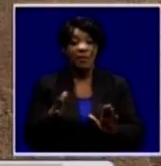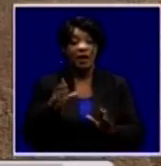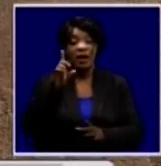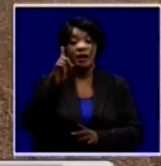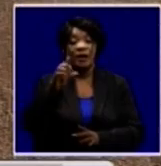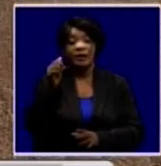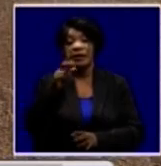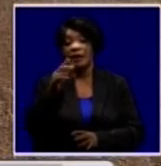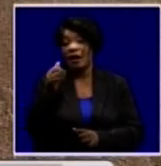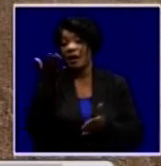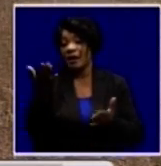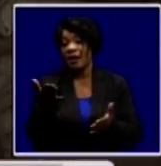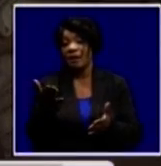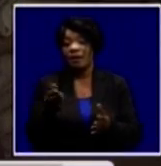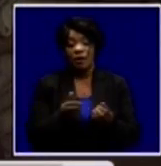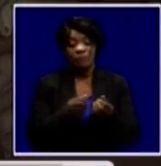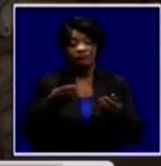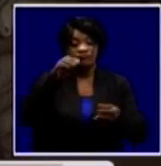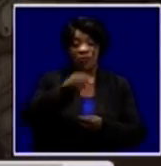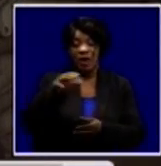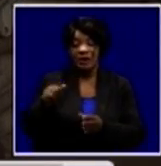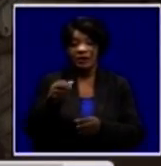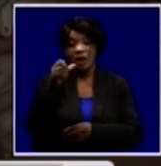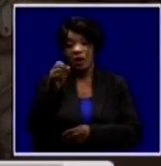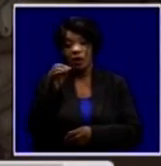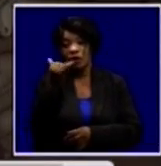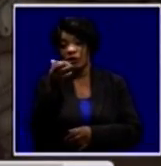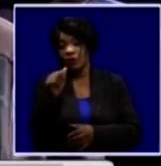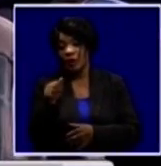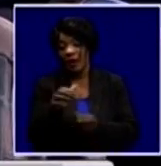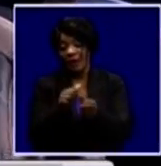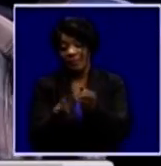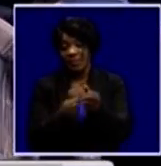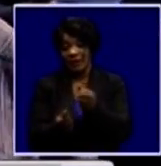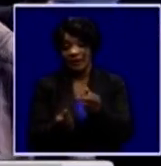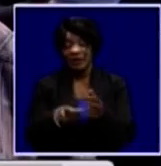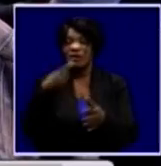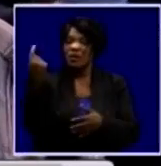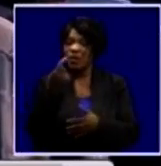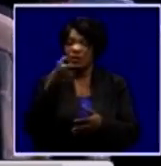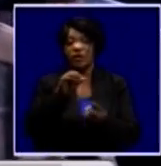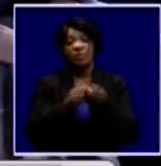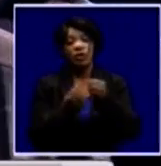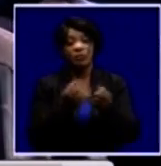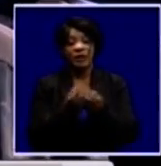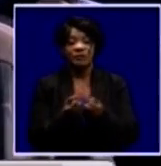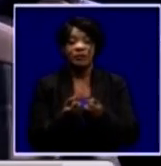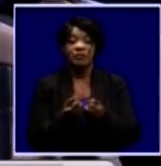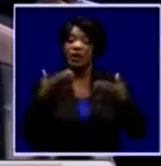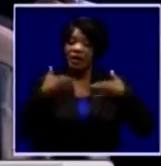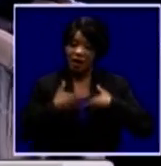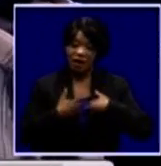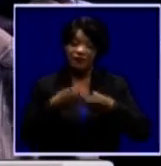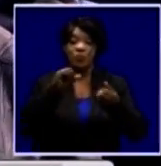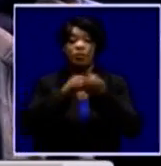wheat, soybeans and maize seed. The only thing is perseverance, because there are downfalls.